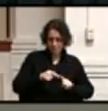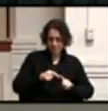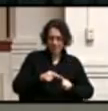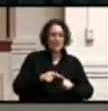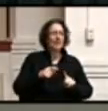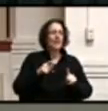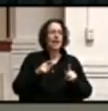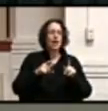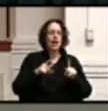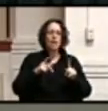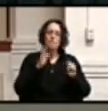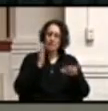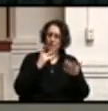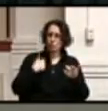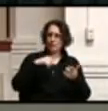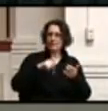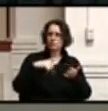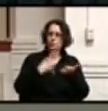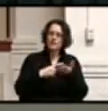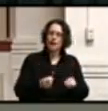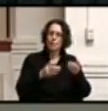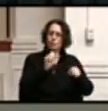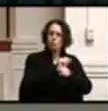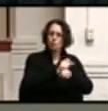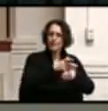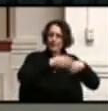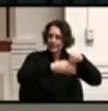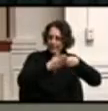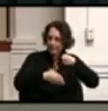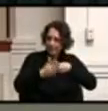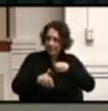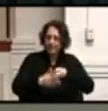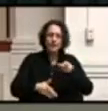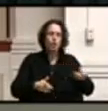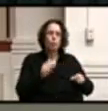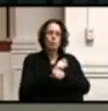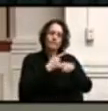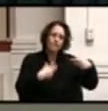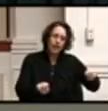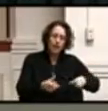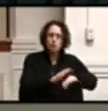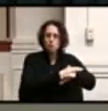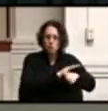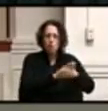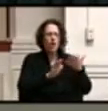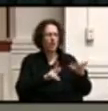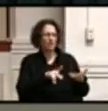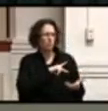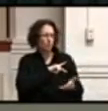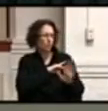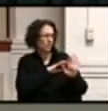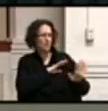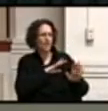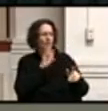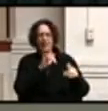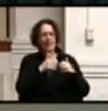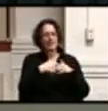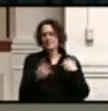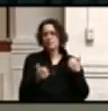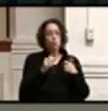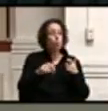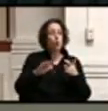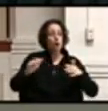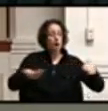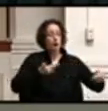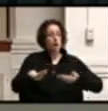any specific position is one that should then go to the hiring process.